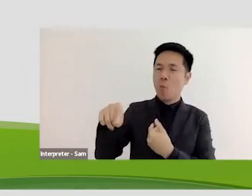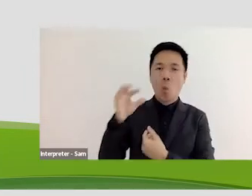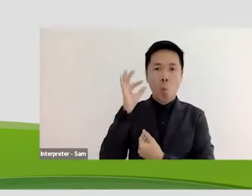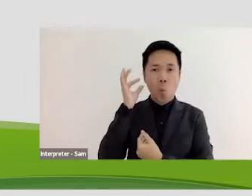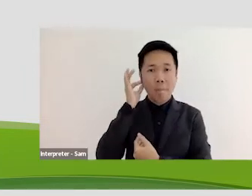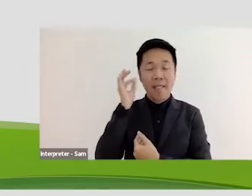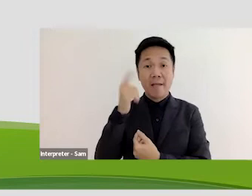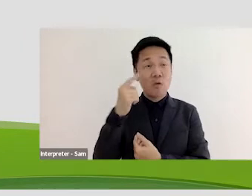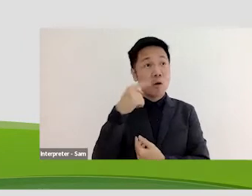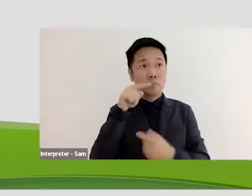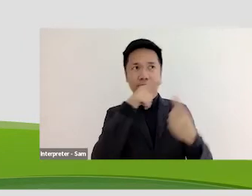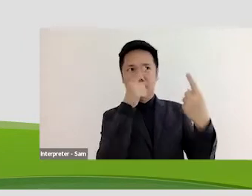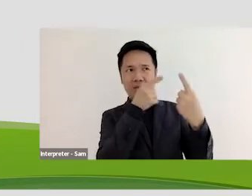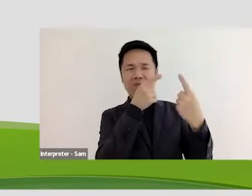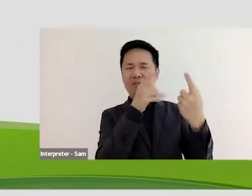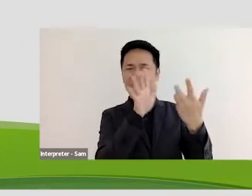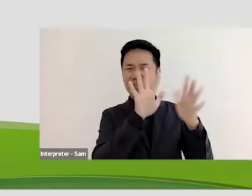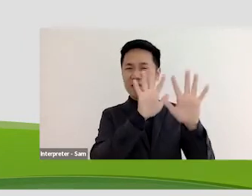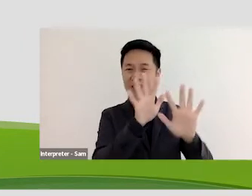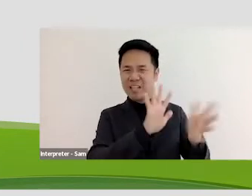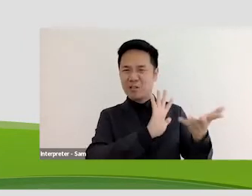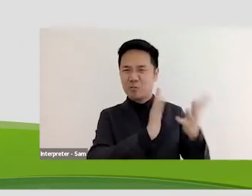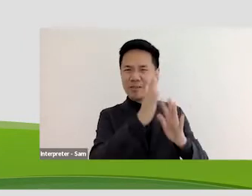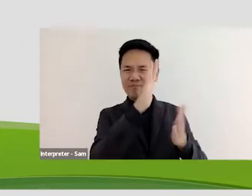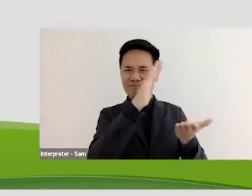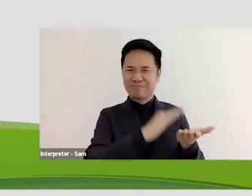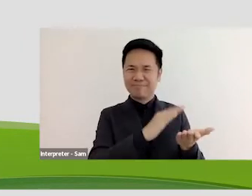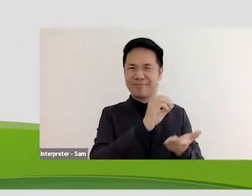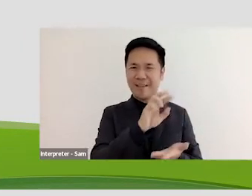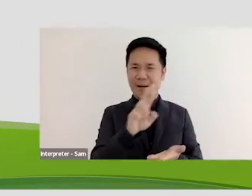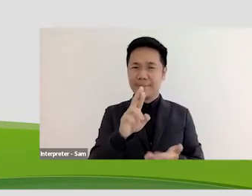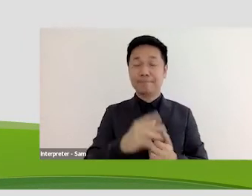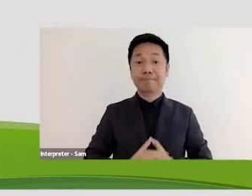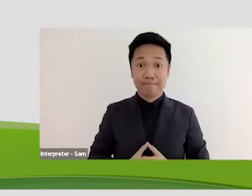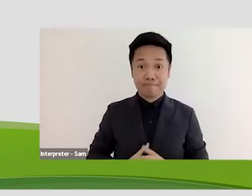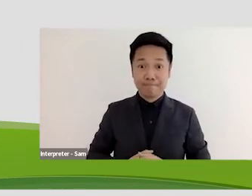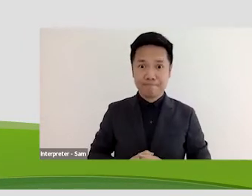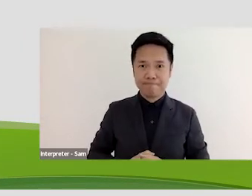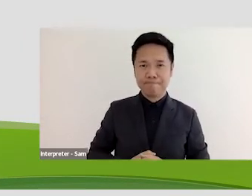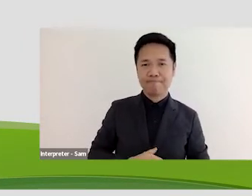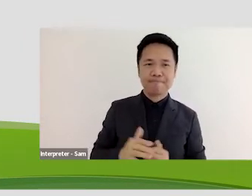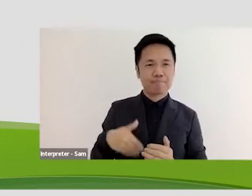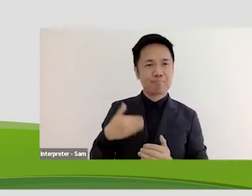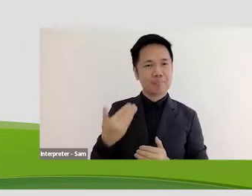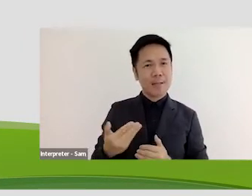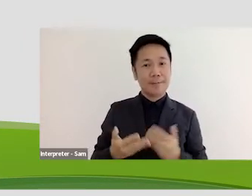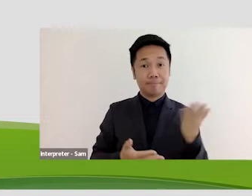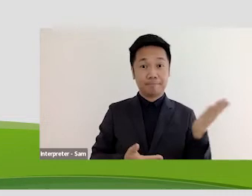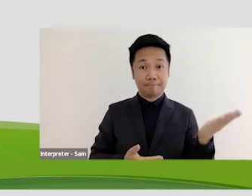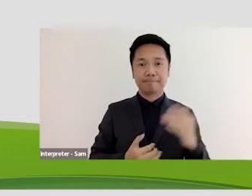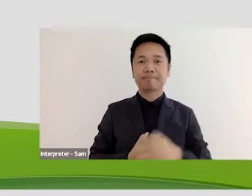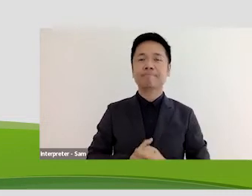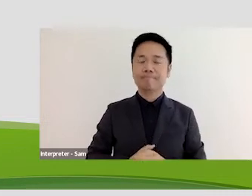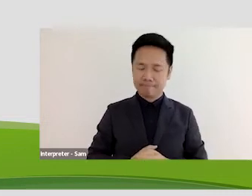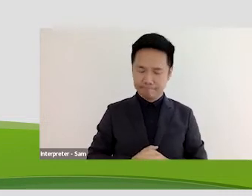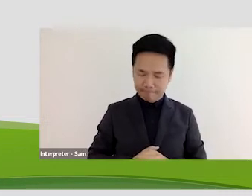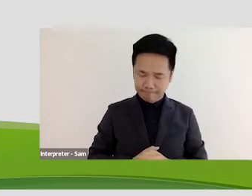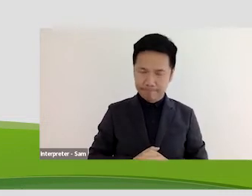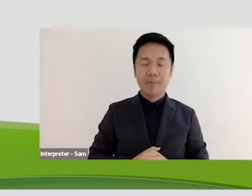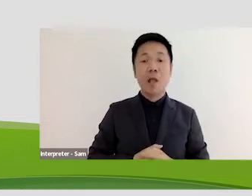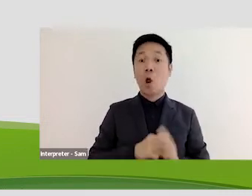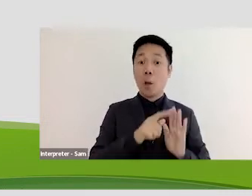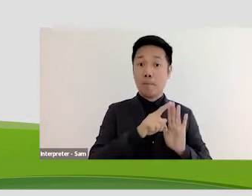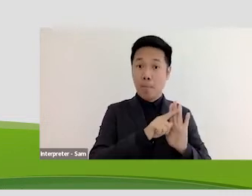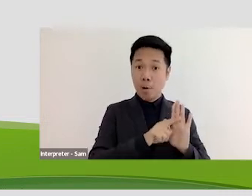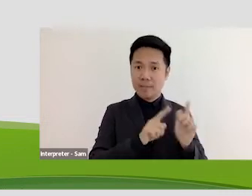and disaster risk reduction interventions. Next slide, please. To ensure that policies and